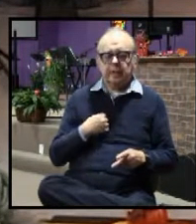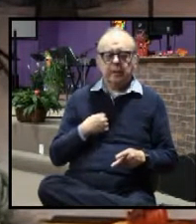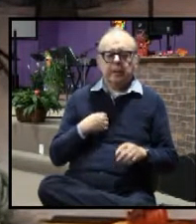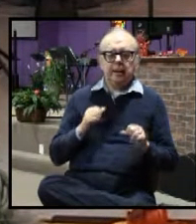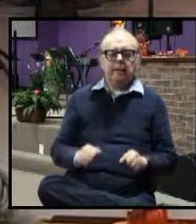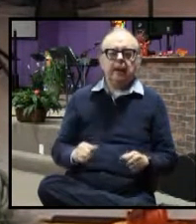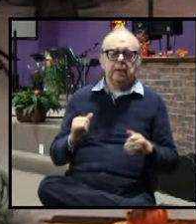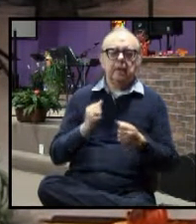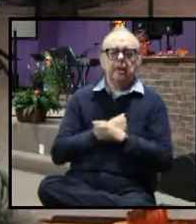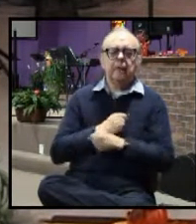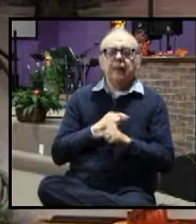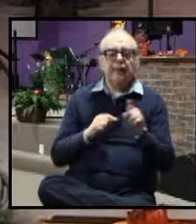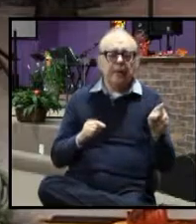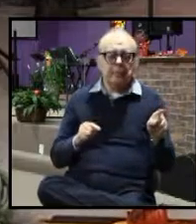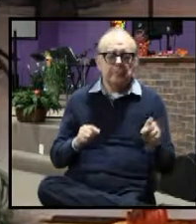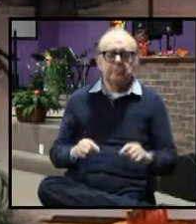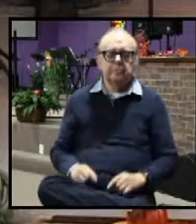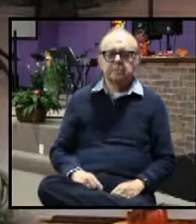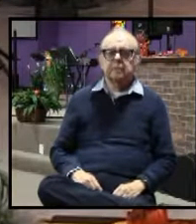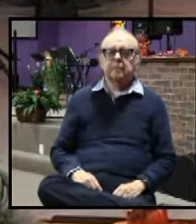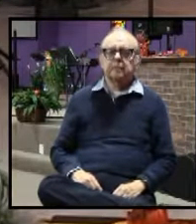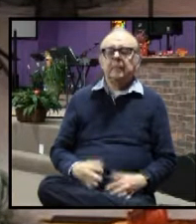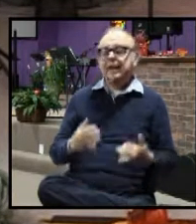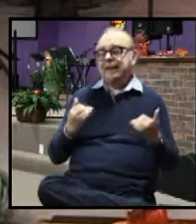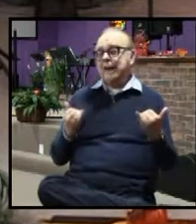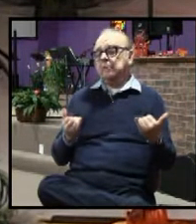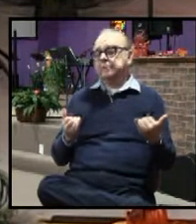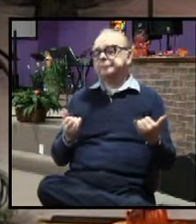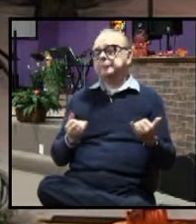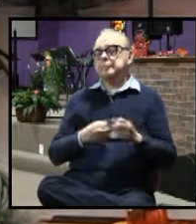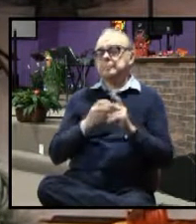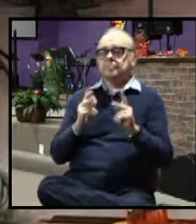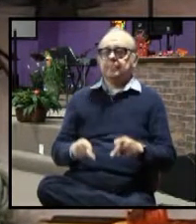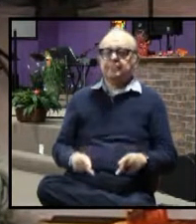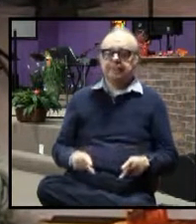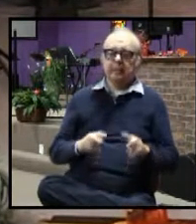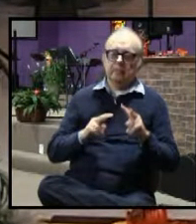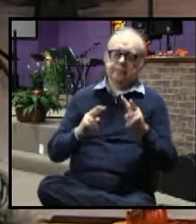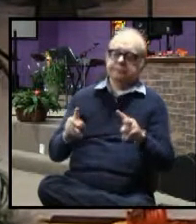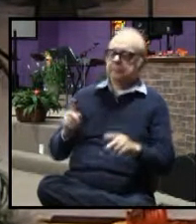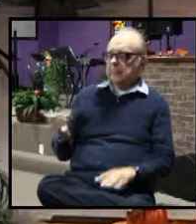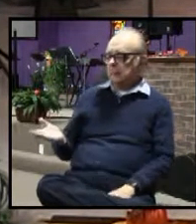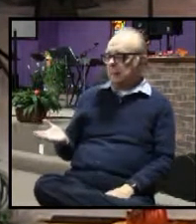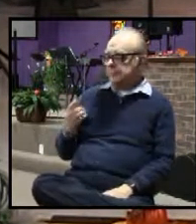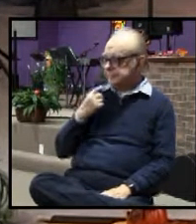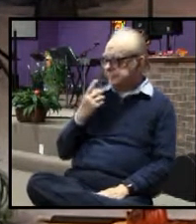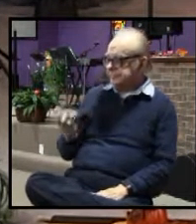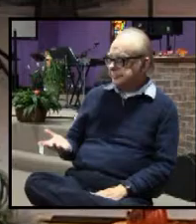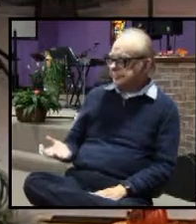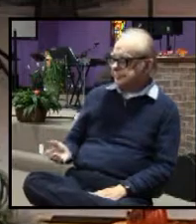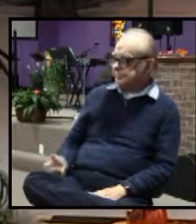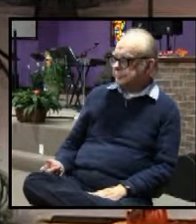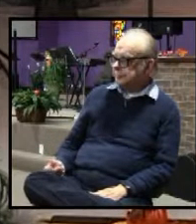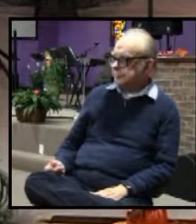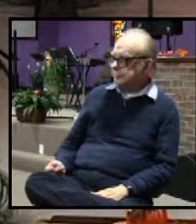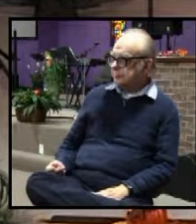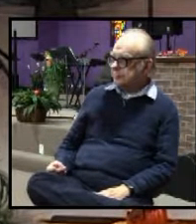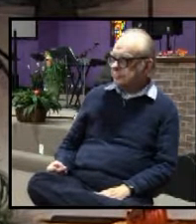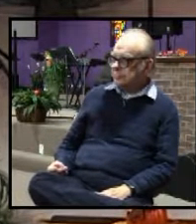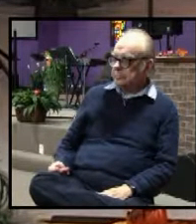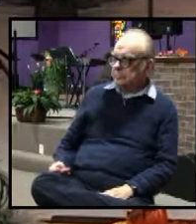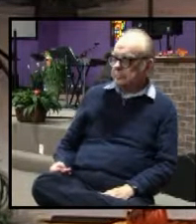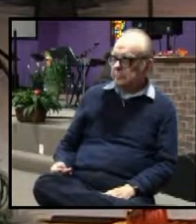that I can love them. Now, everybody else will look at you and say,